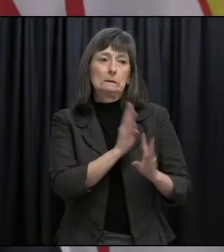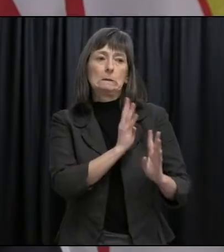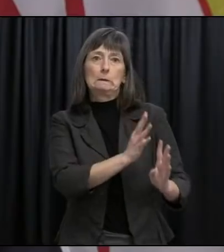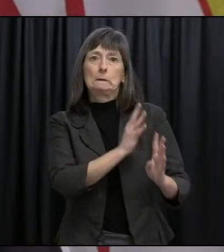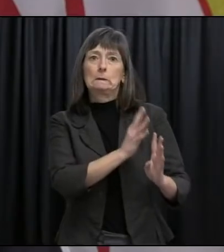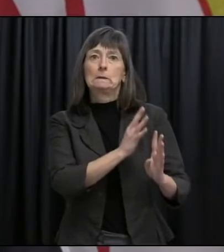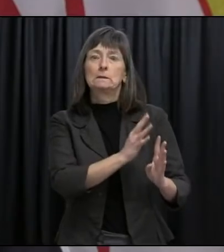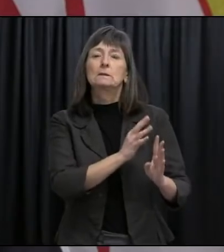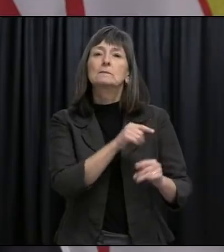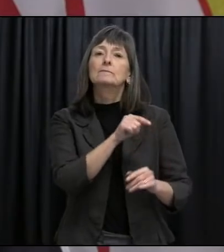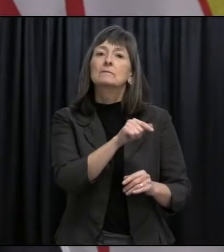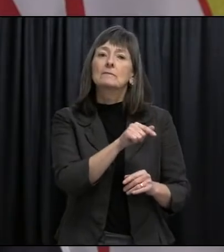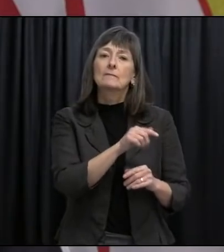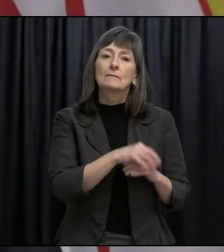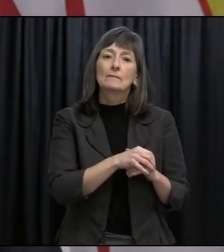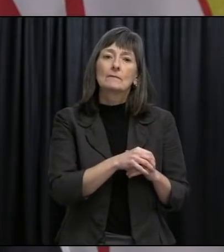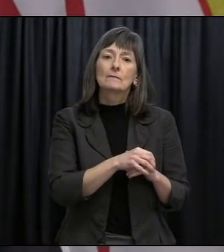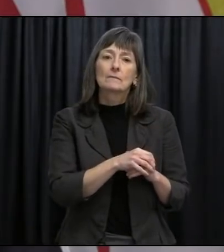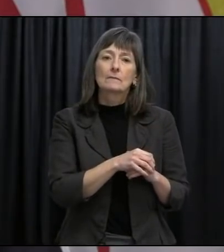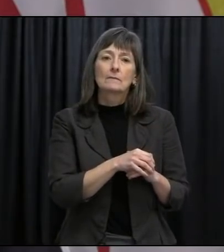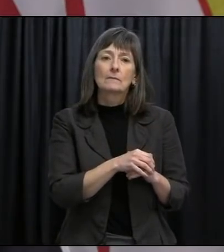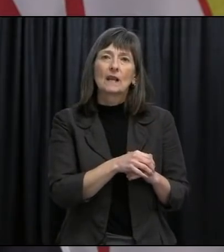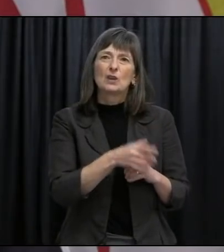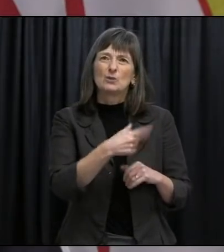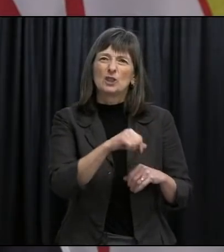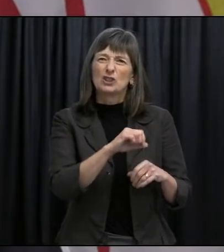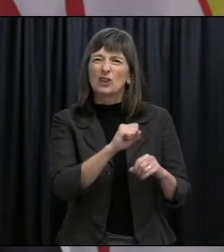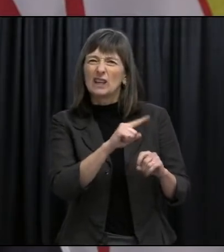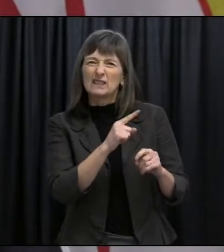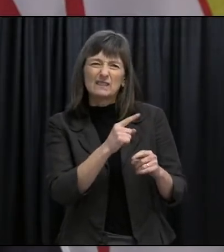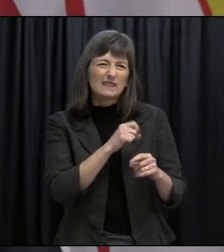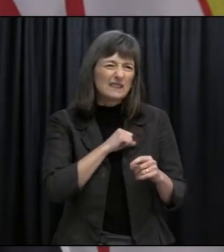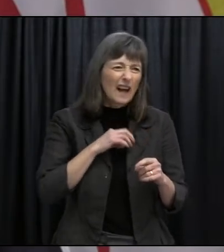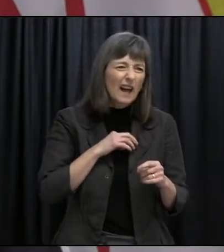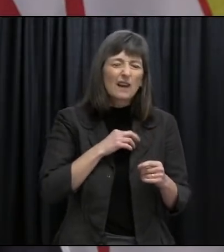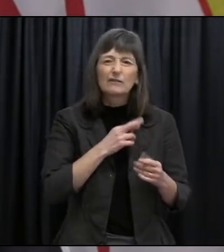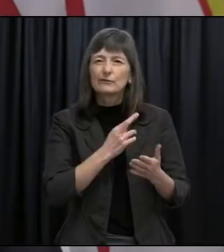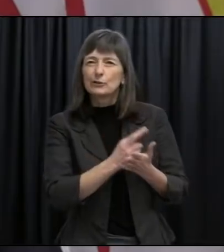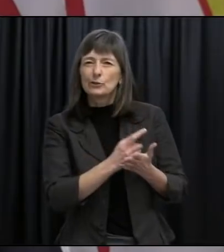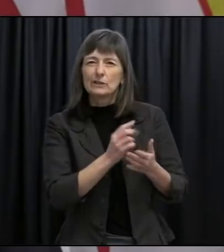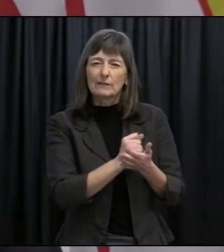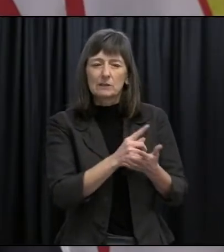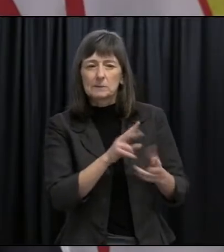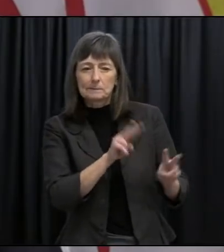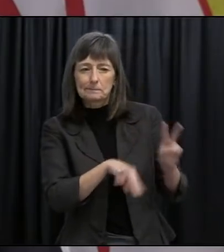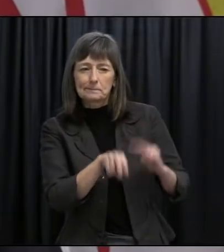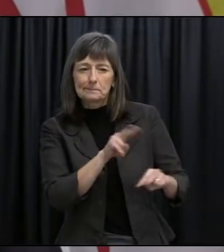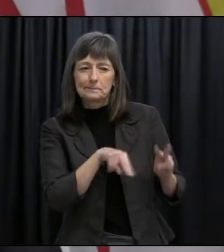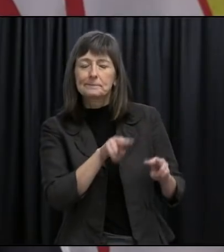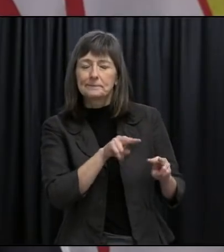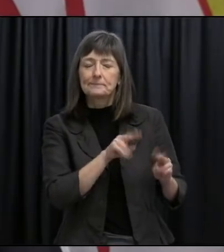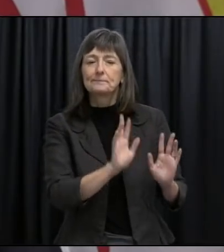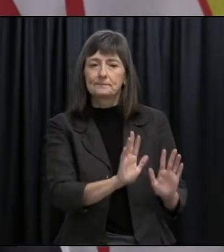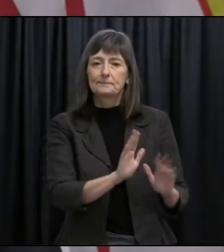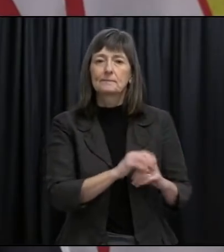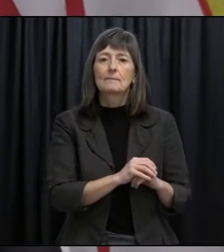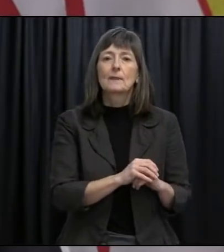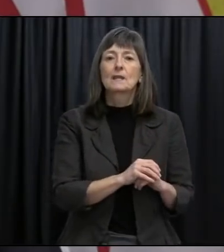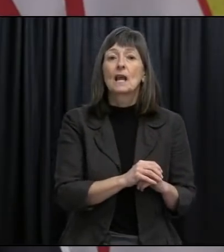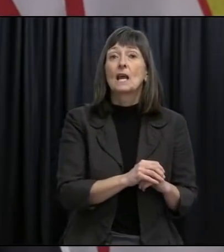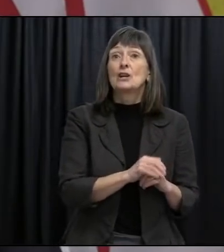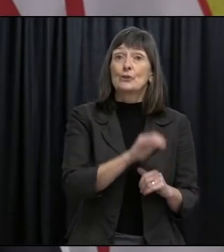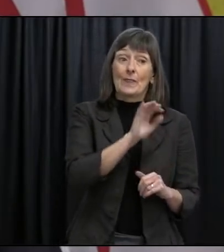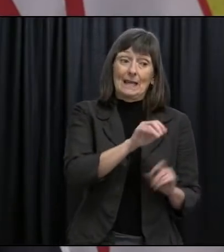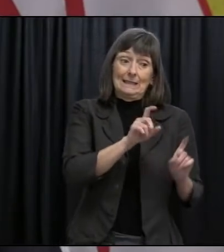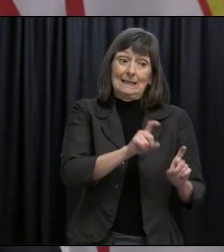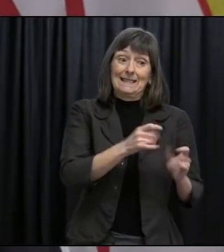just some logistical considerations that had to happen there. And so we then have moved some of